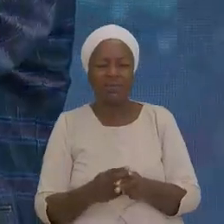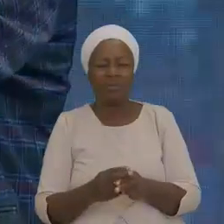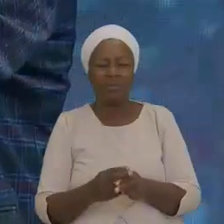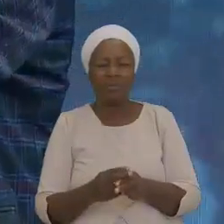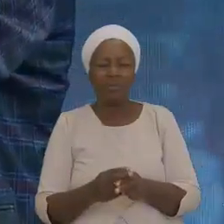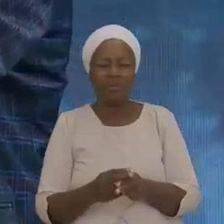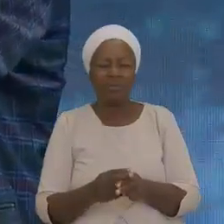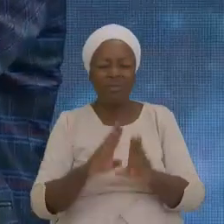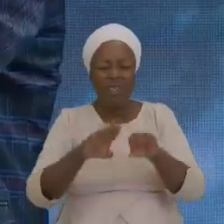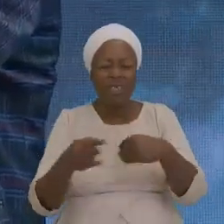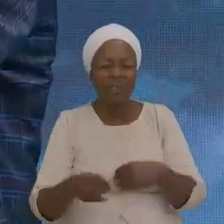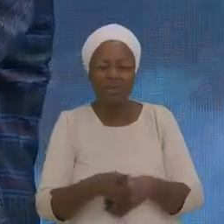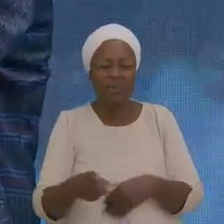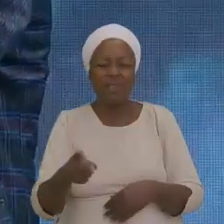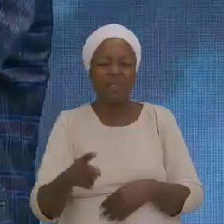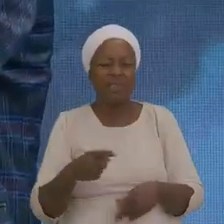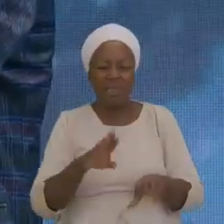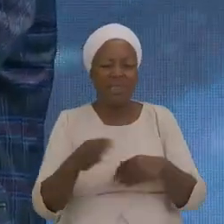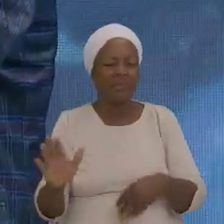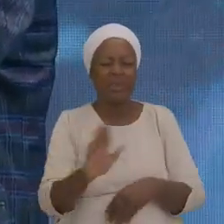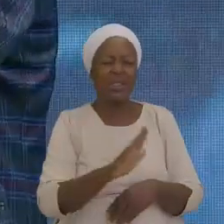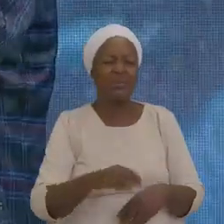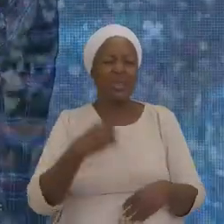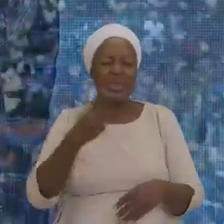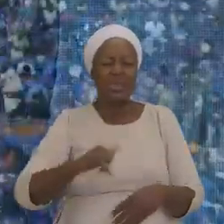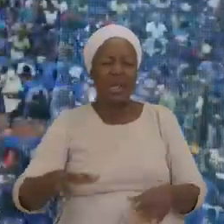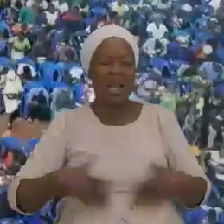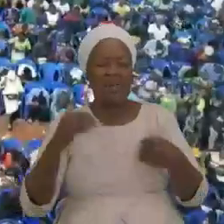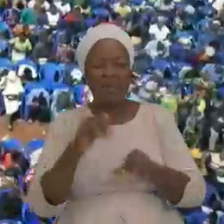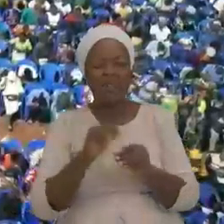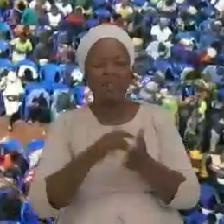Give them eternal life in Jesus' name.